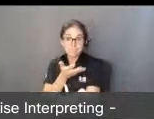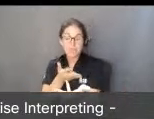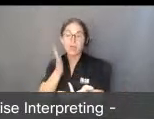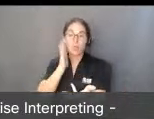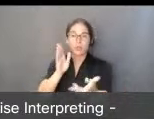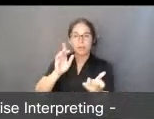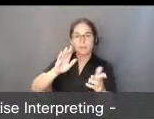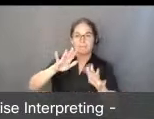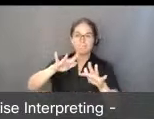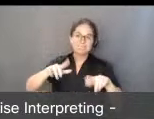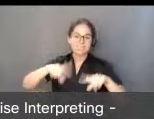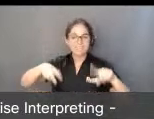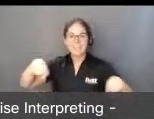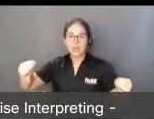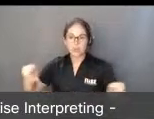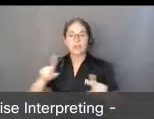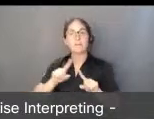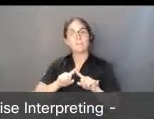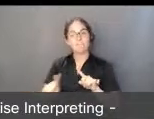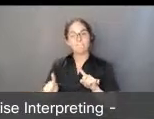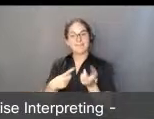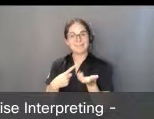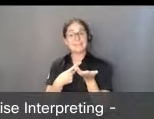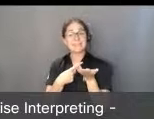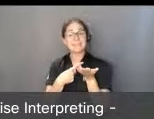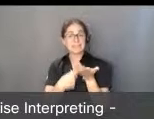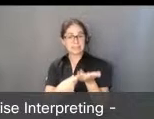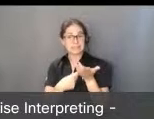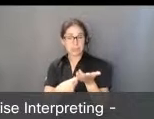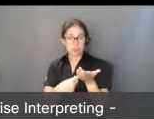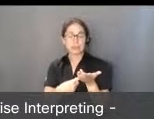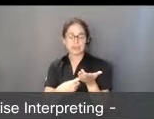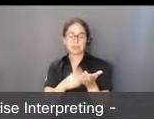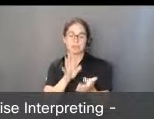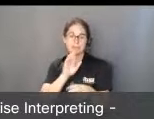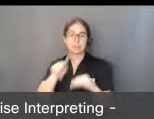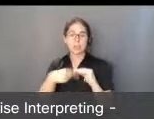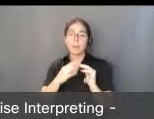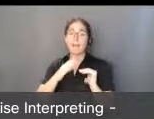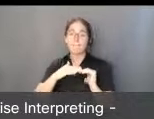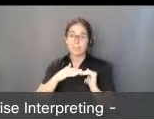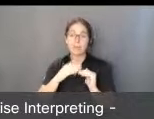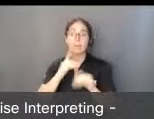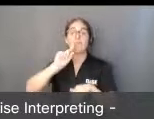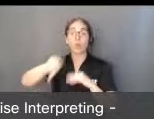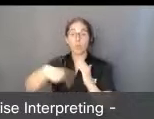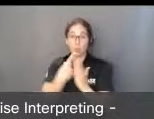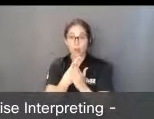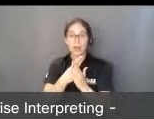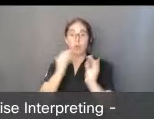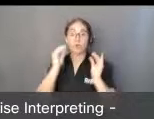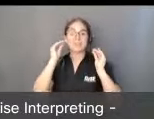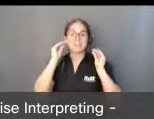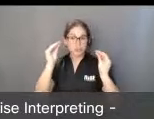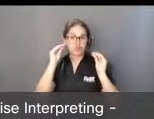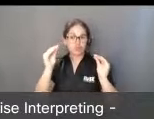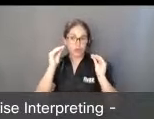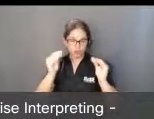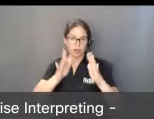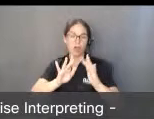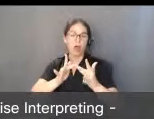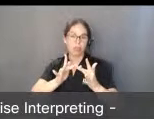but for the most part, the discussion centered around about a minimum of 1 hour instruction, and just depends on the day at that